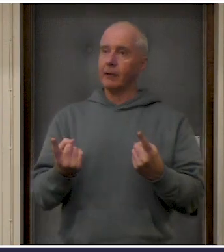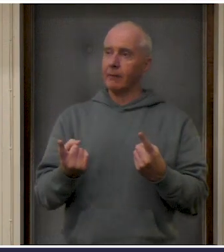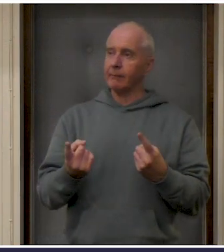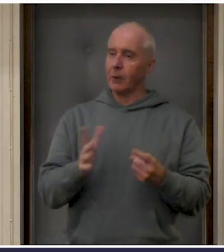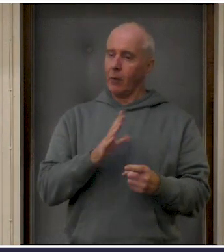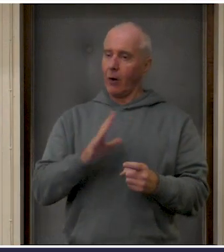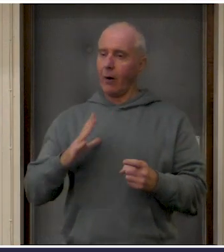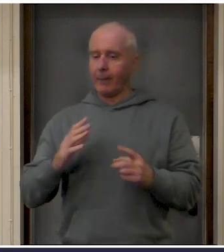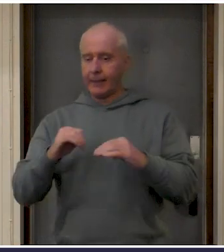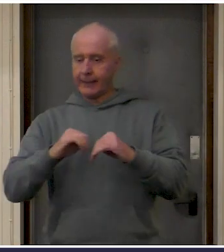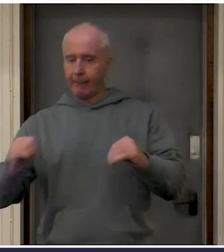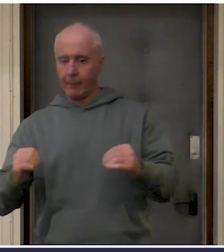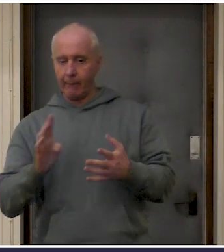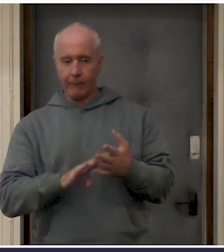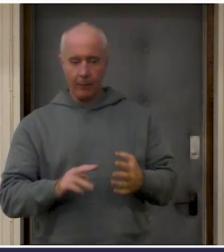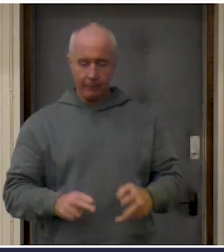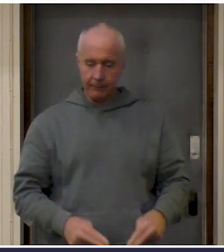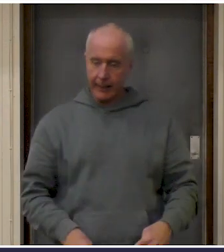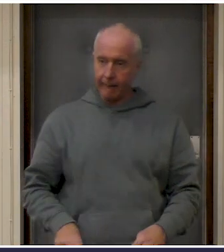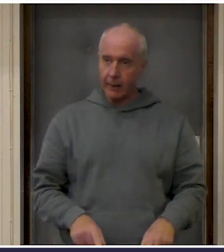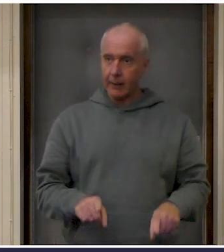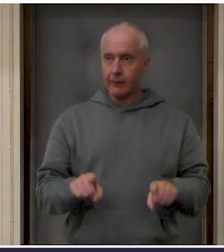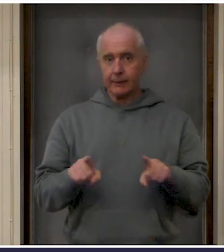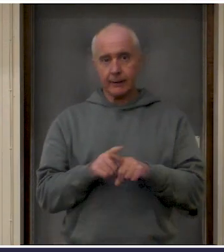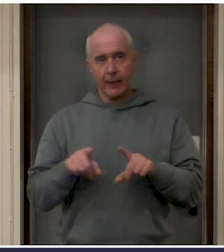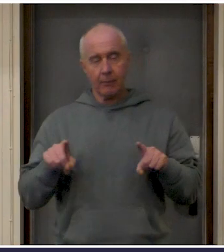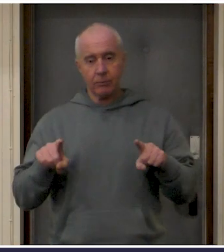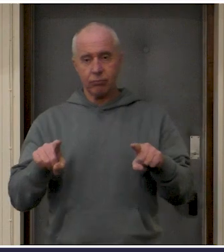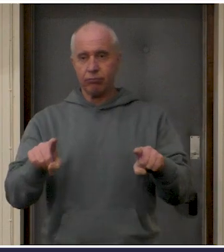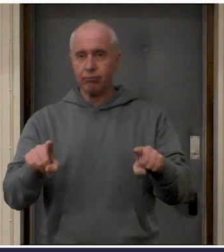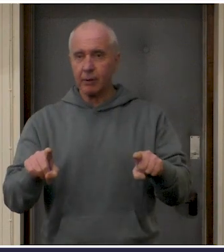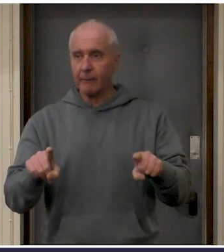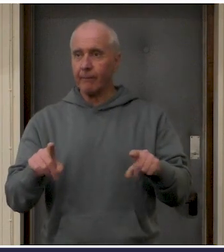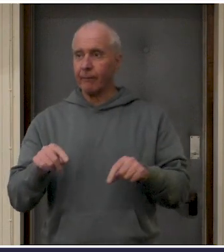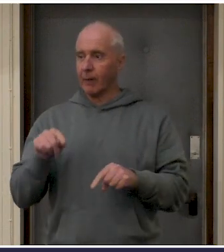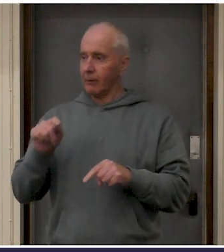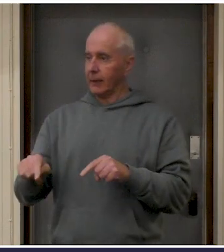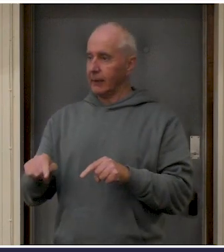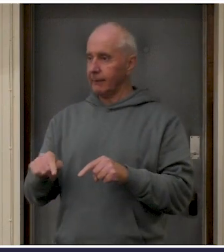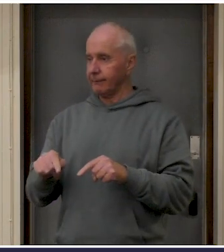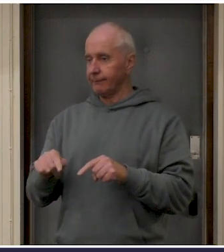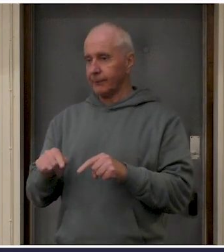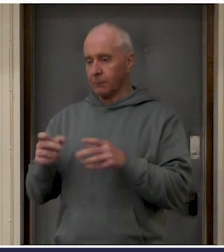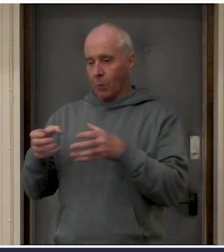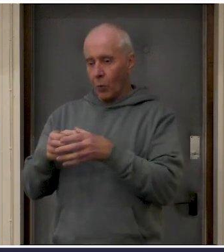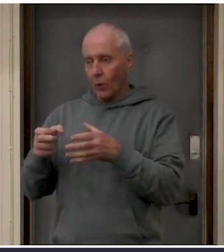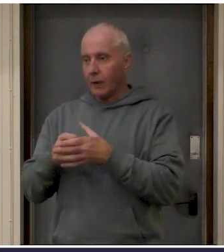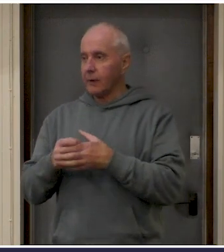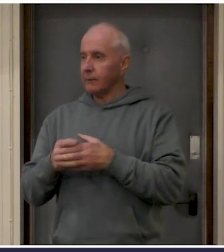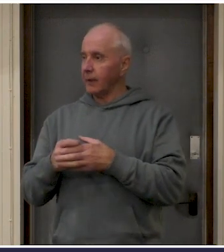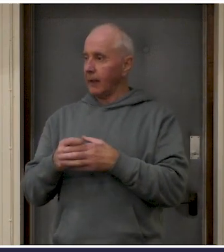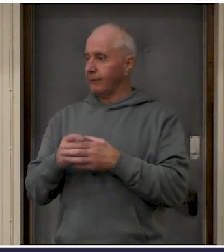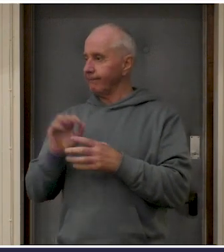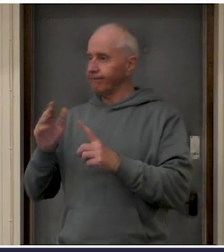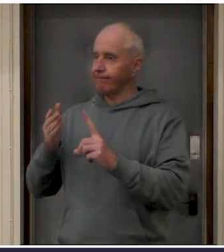program apart from the Naval program running at the same time, was that transportable nature. So they had the objective